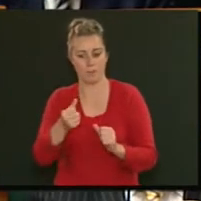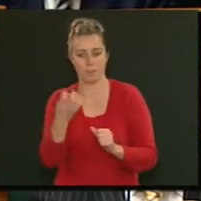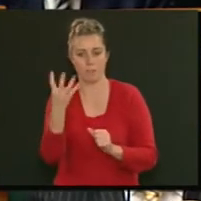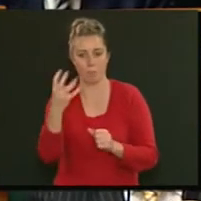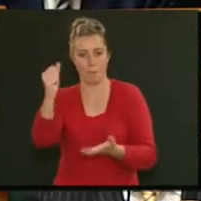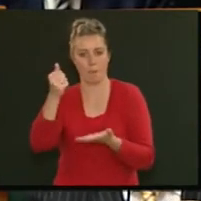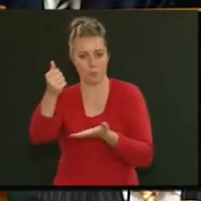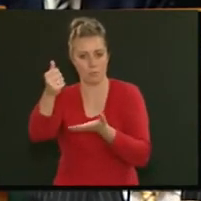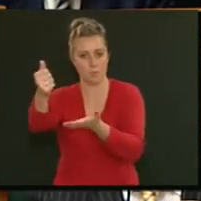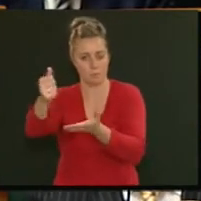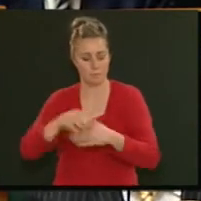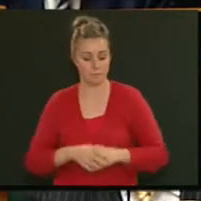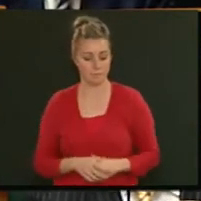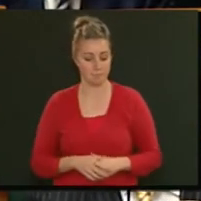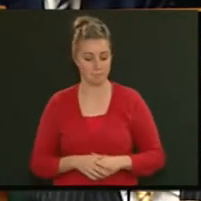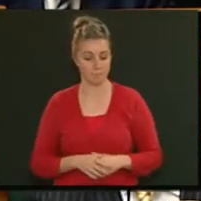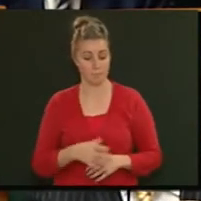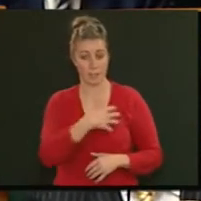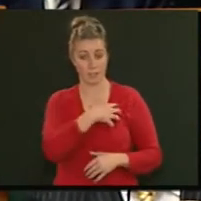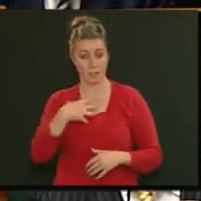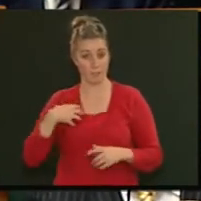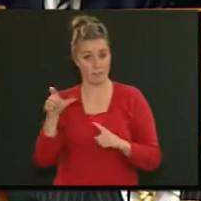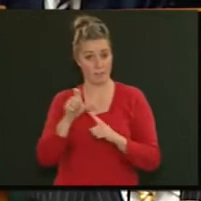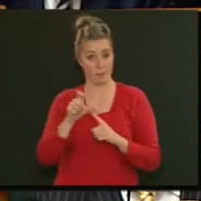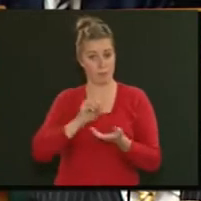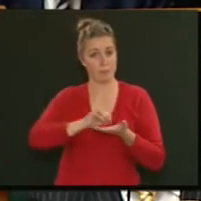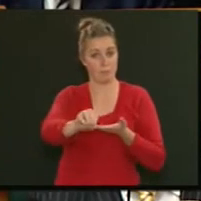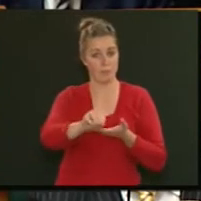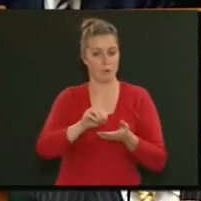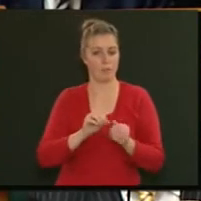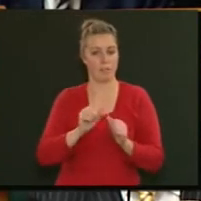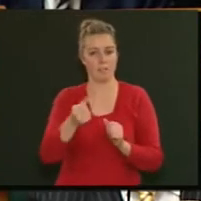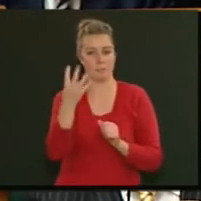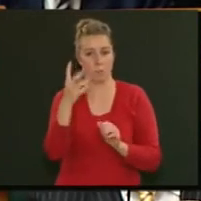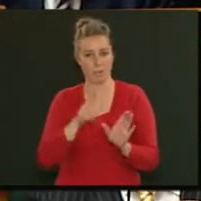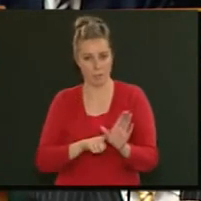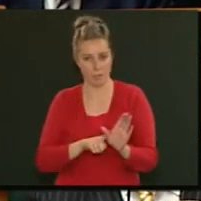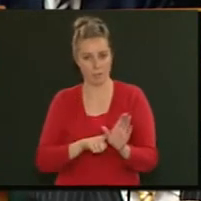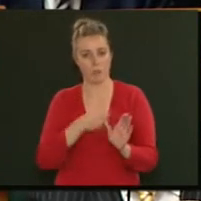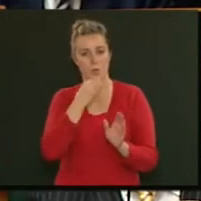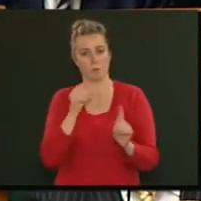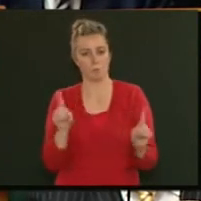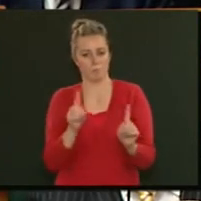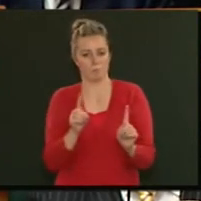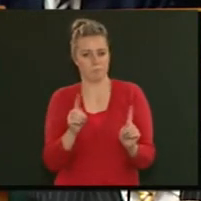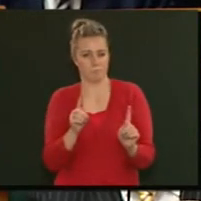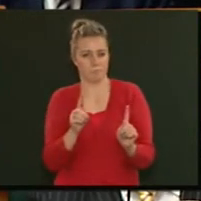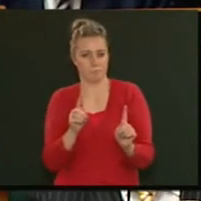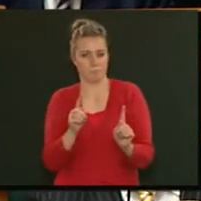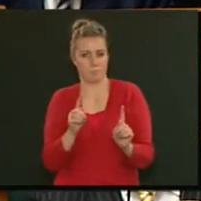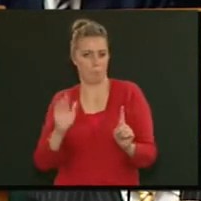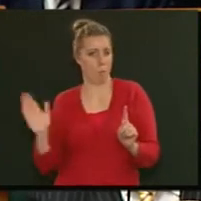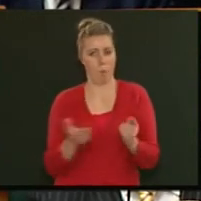budgets. The government's capital spend over the next 4 years uses virtually all the